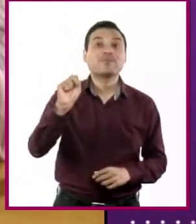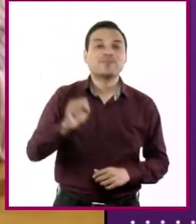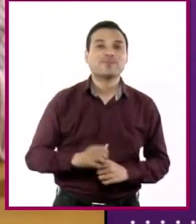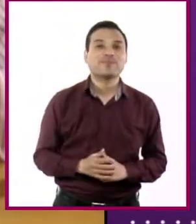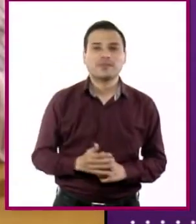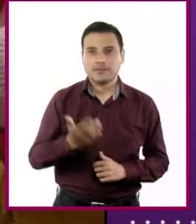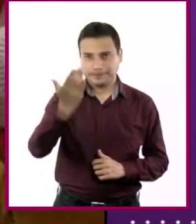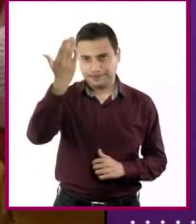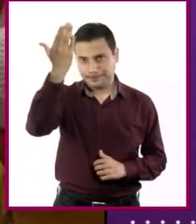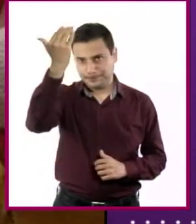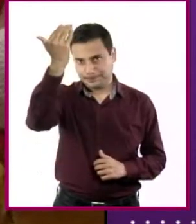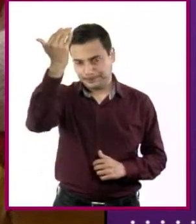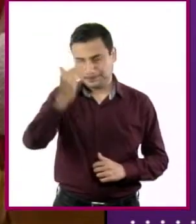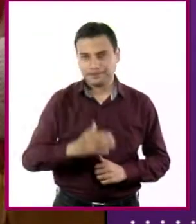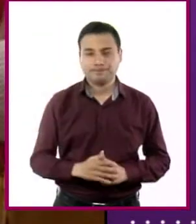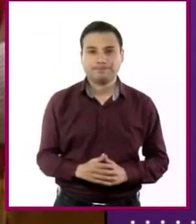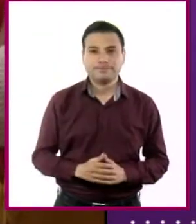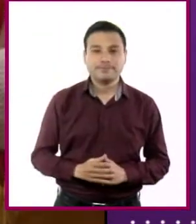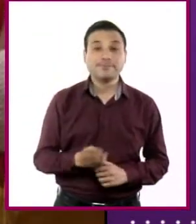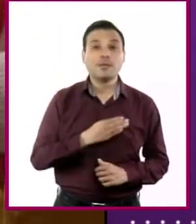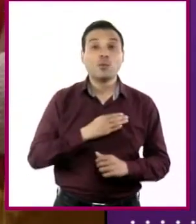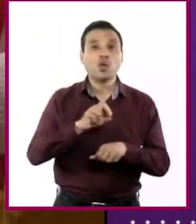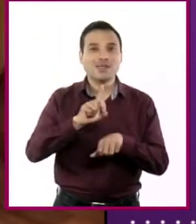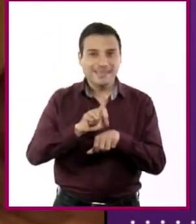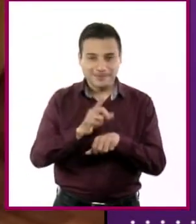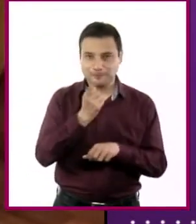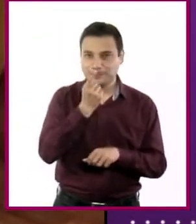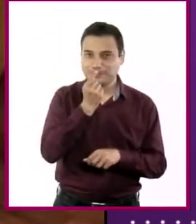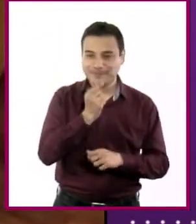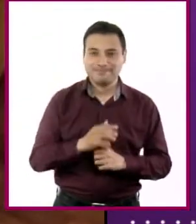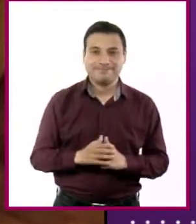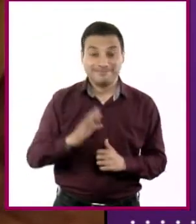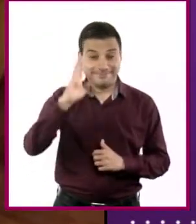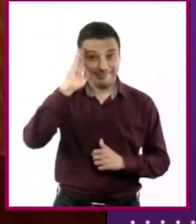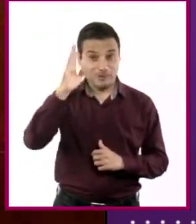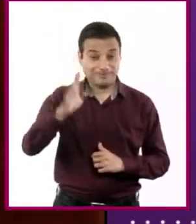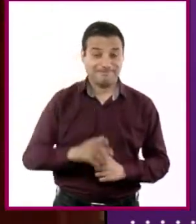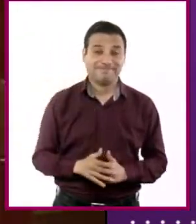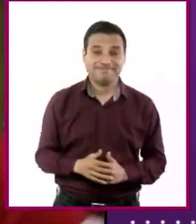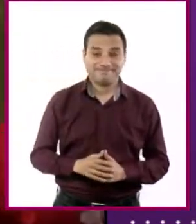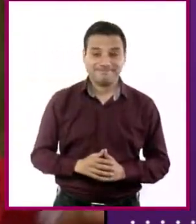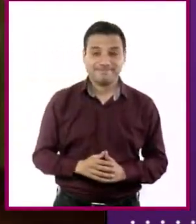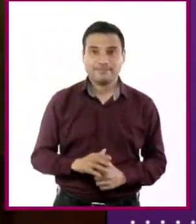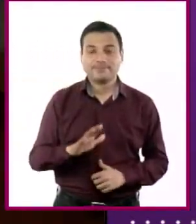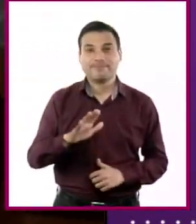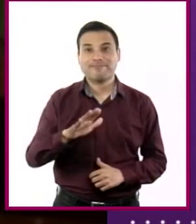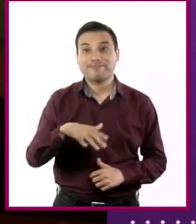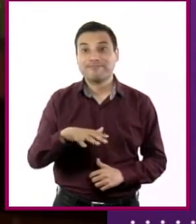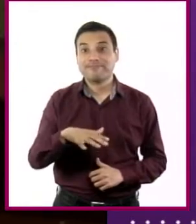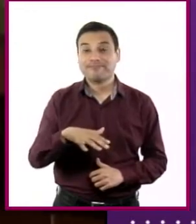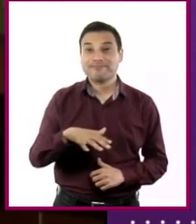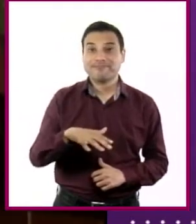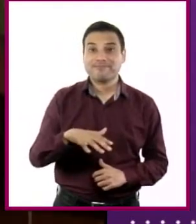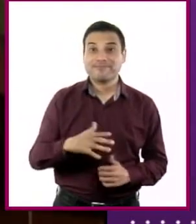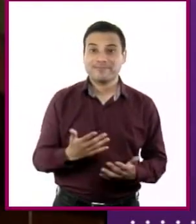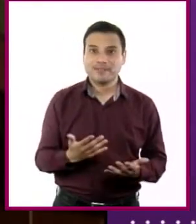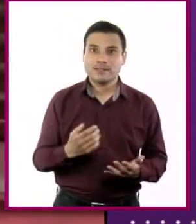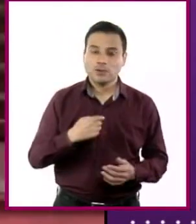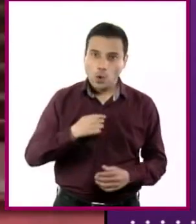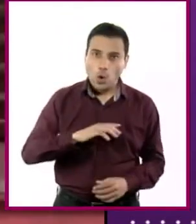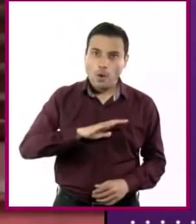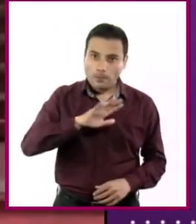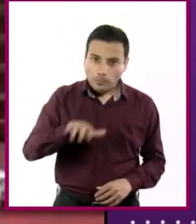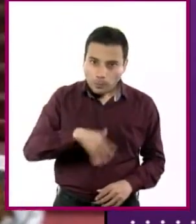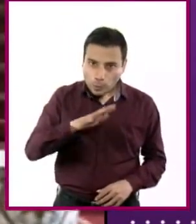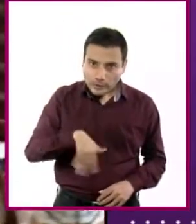Come in. Good morning, detectives. Hi, Ivy. Miss Gossip, I was looking for